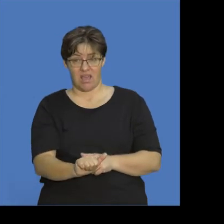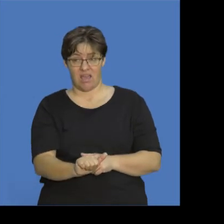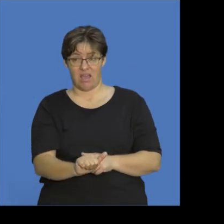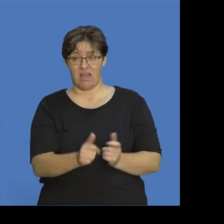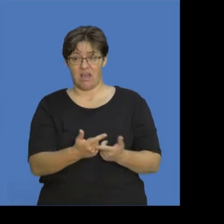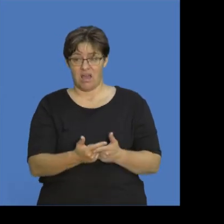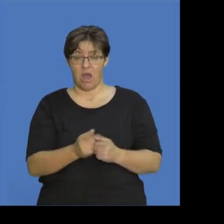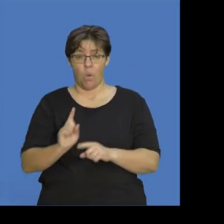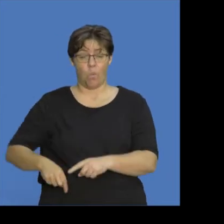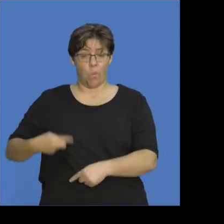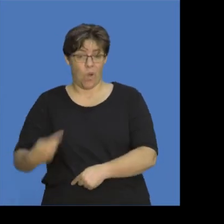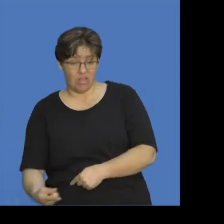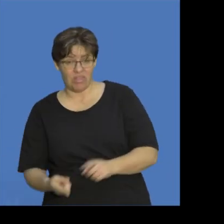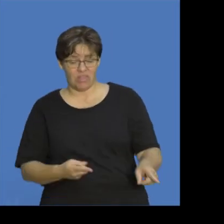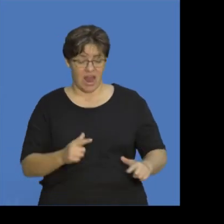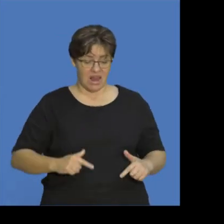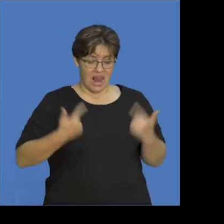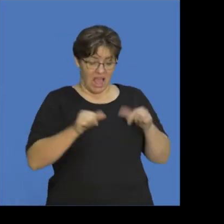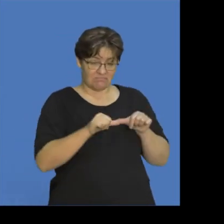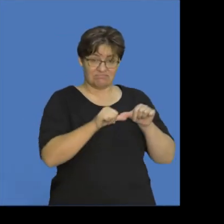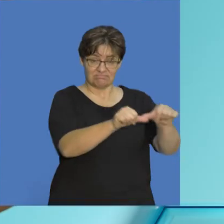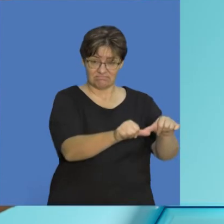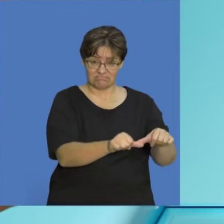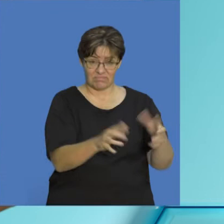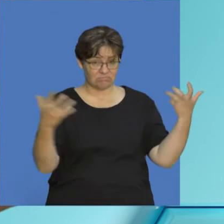wealth? Do we know that?